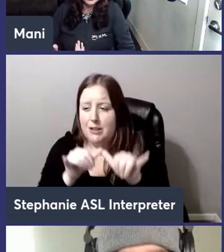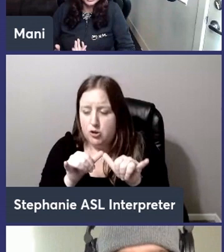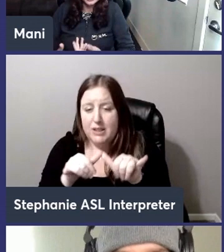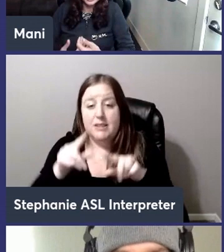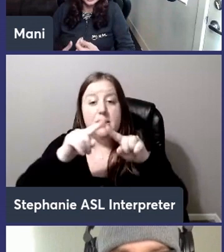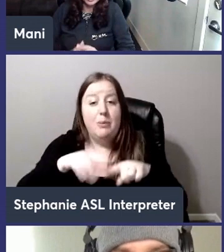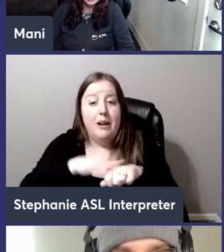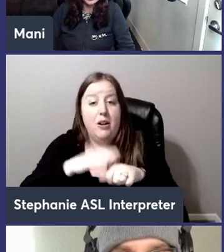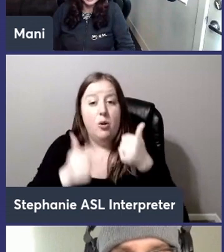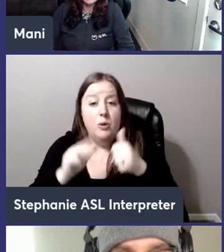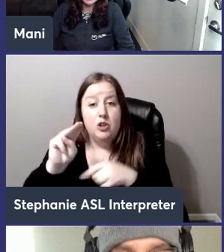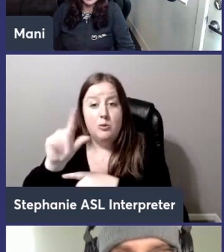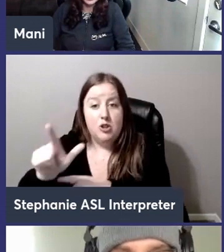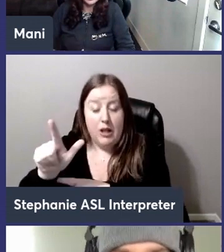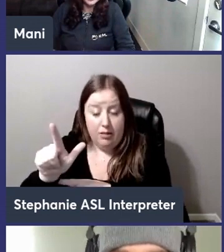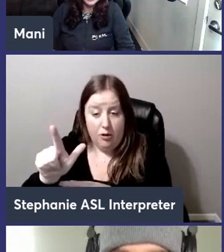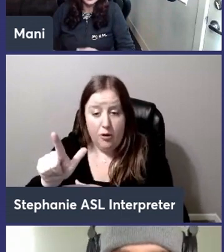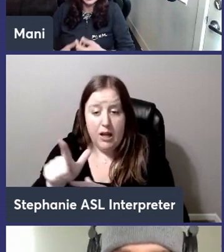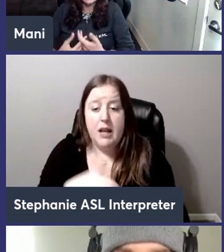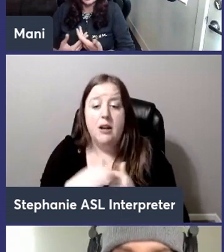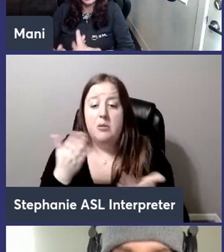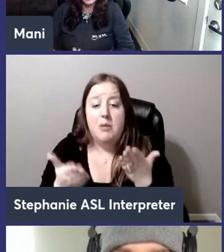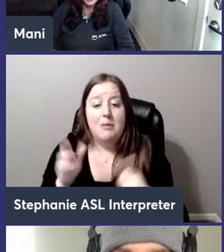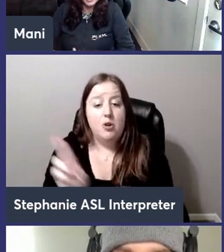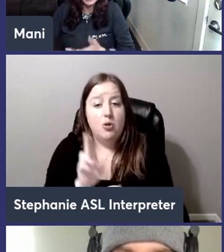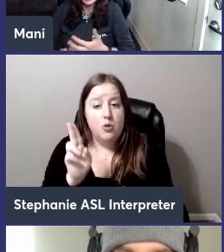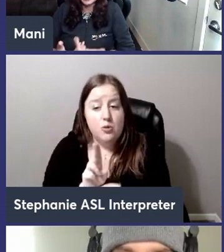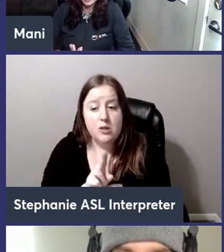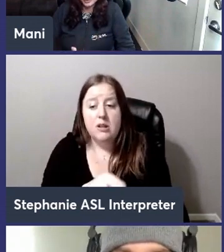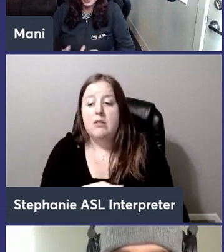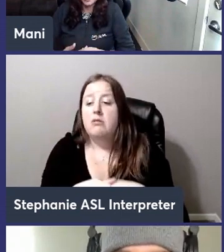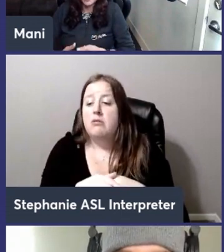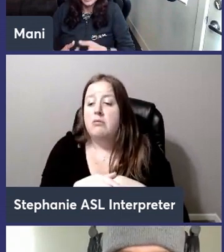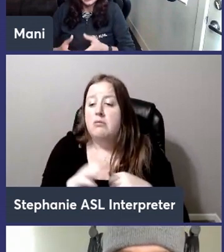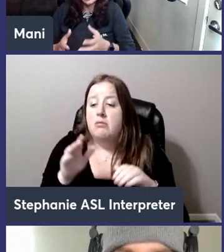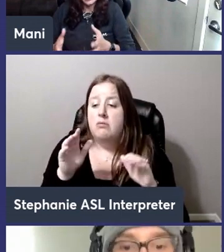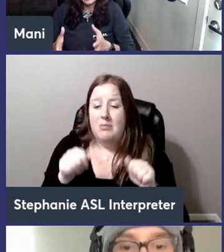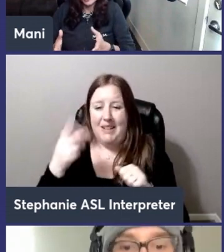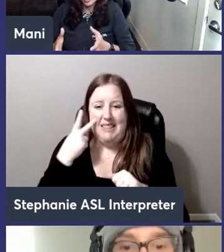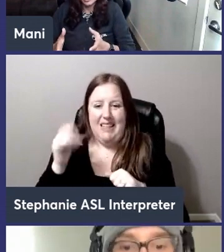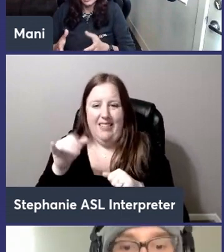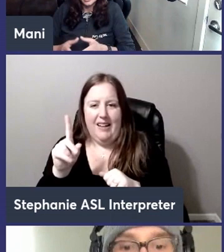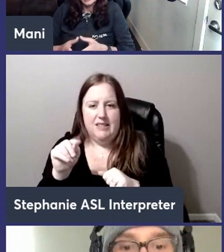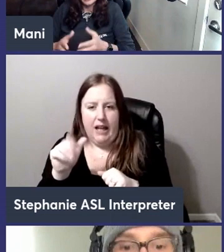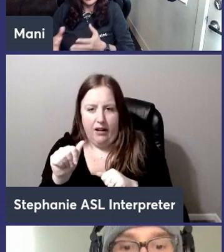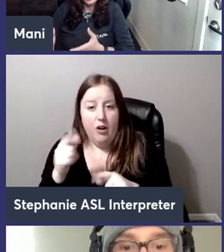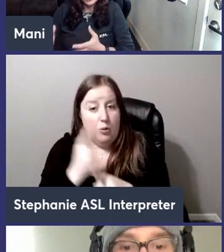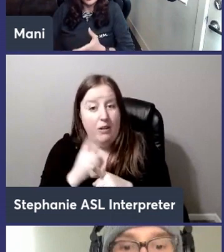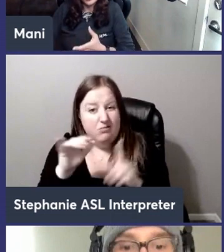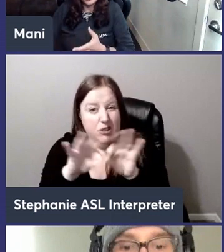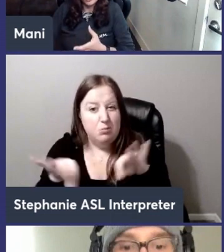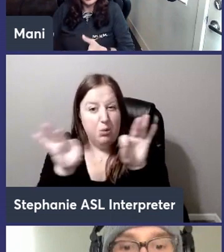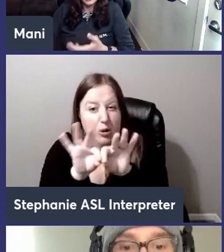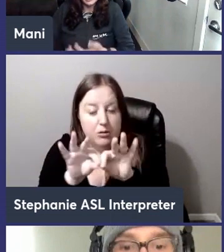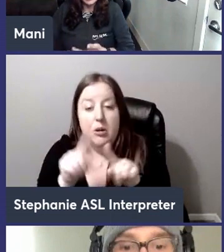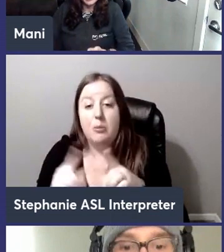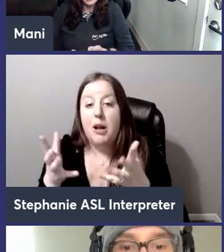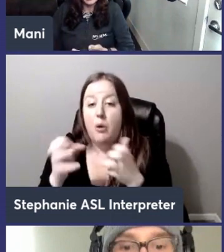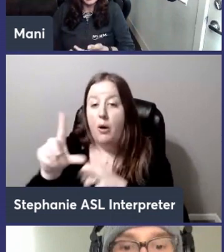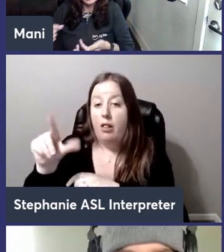which machine learning algorithm I might be using, it can be mean squared error and so on. So that's important. But I also want to log